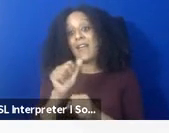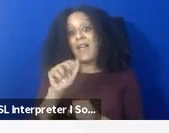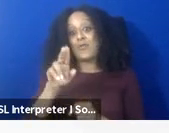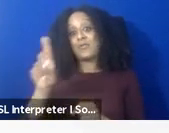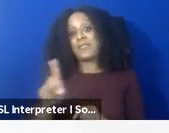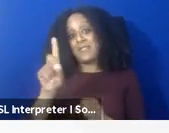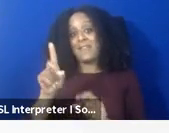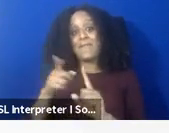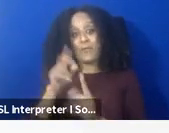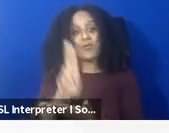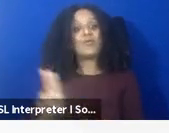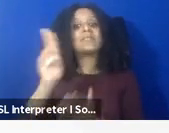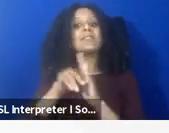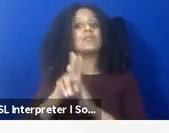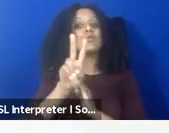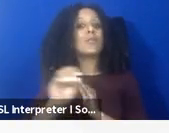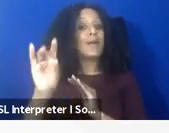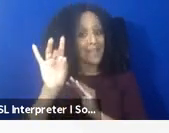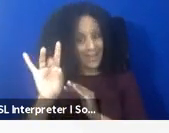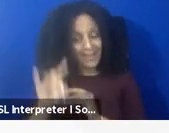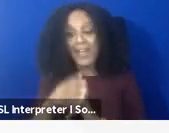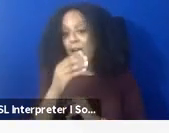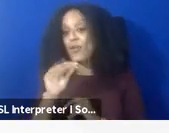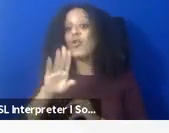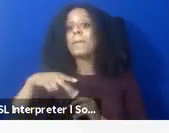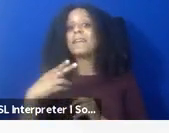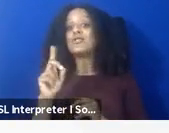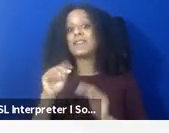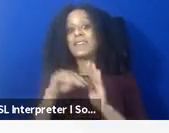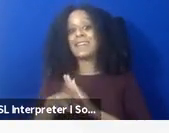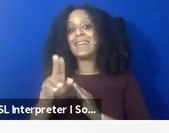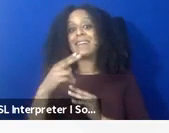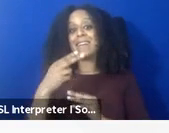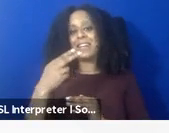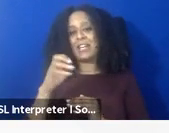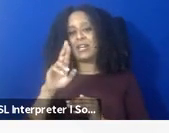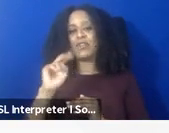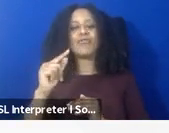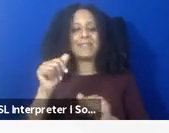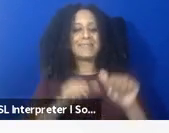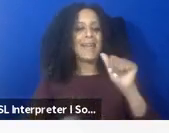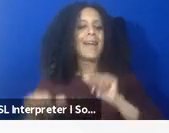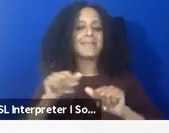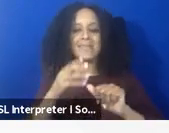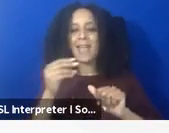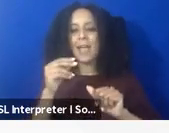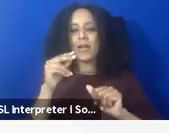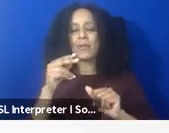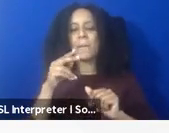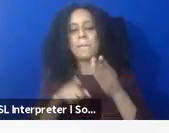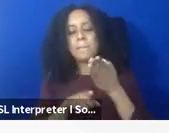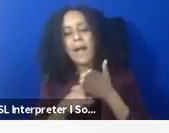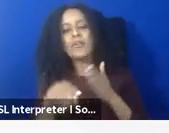Vanderbilt University in 2008 and her PhD in Hearing Science with a minor in Neuroscience